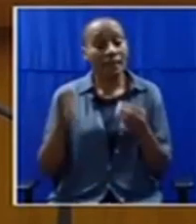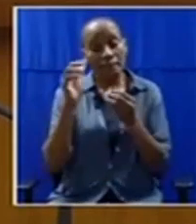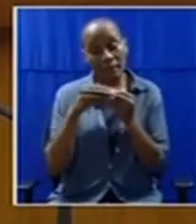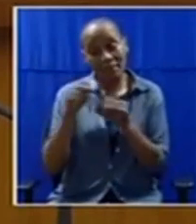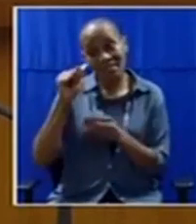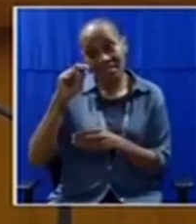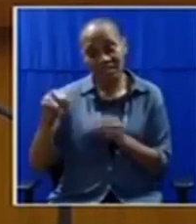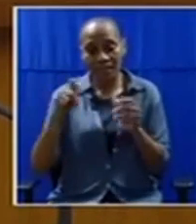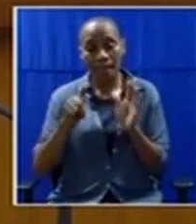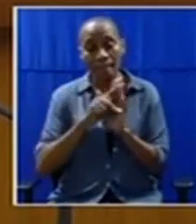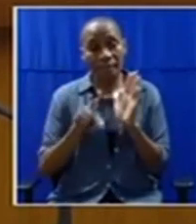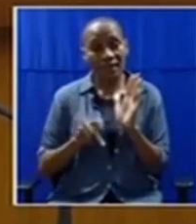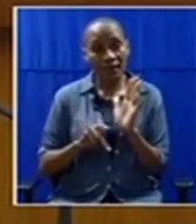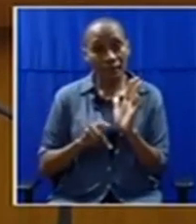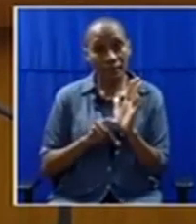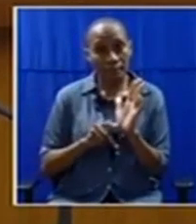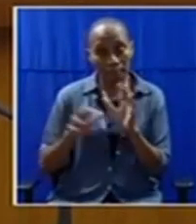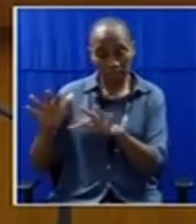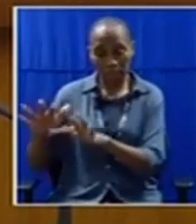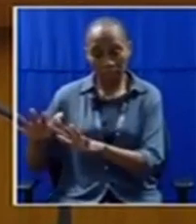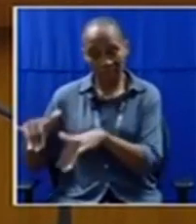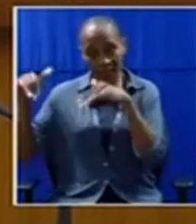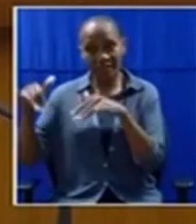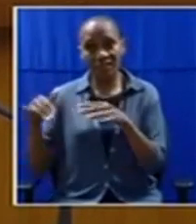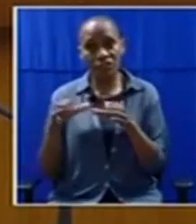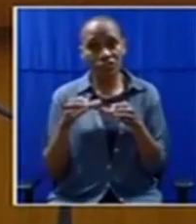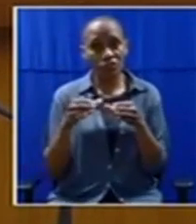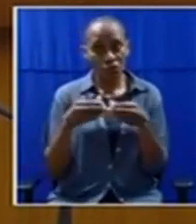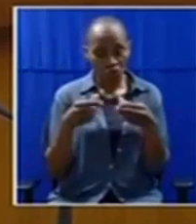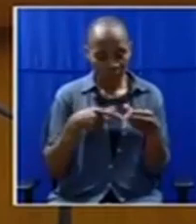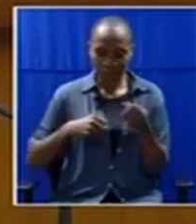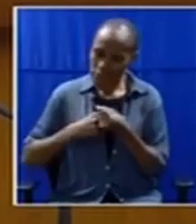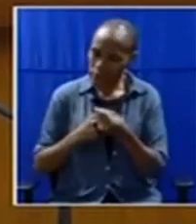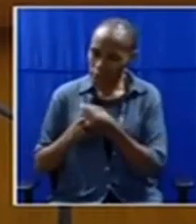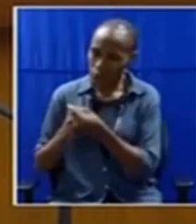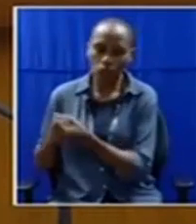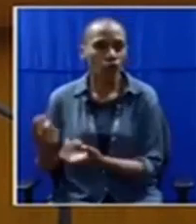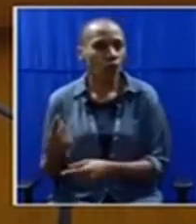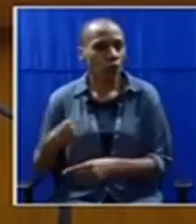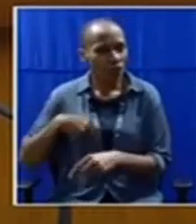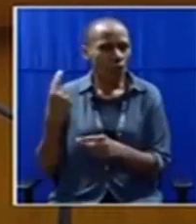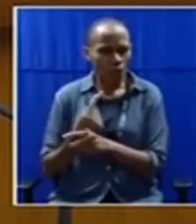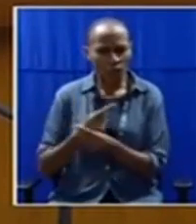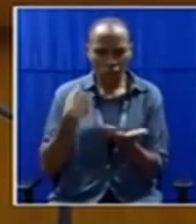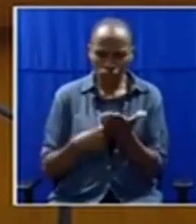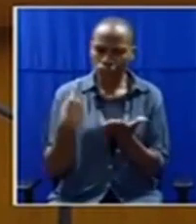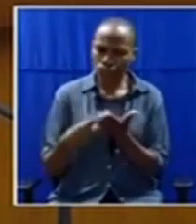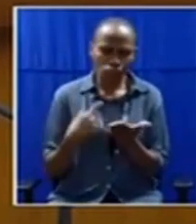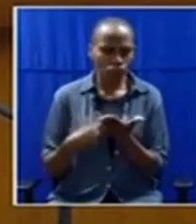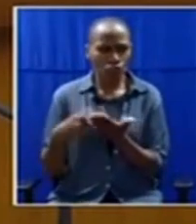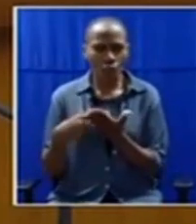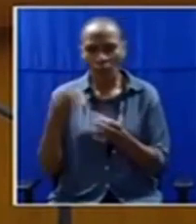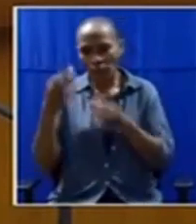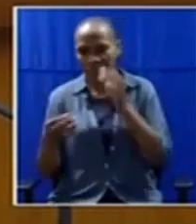ANC Parliamentary Caucus for their support. Our Thursday caucus meetings were characterized by robust debates and sharp